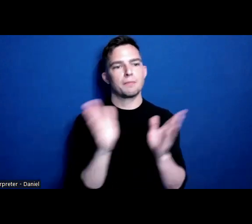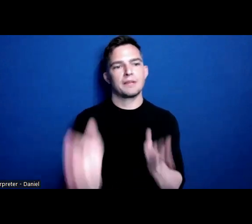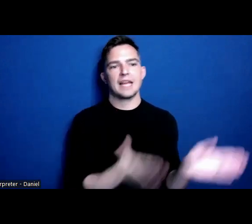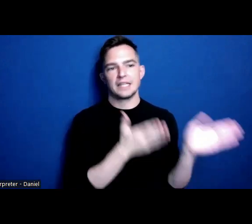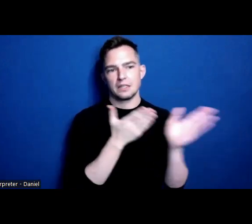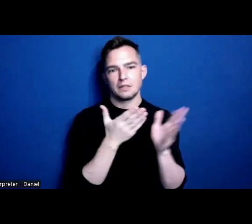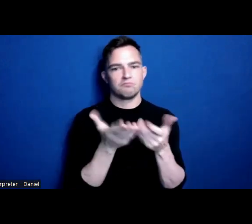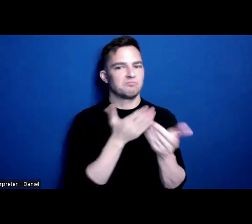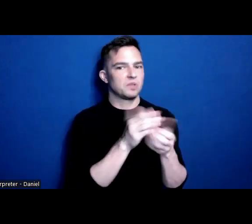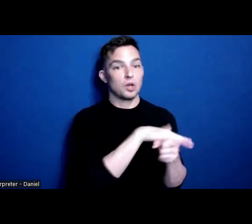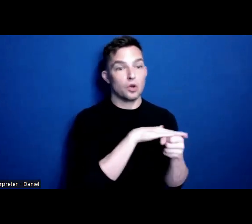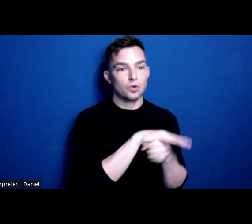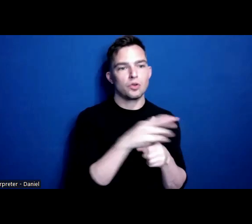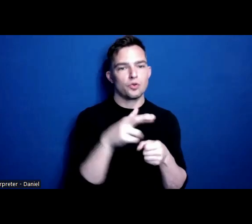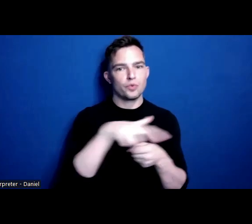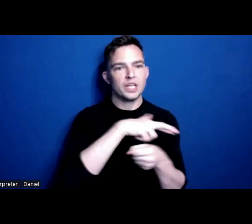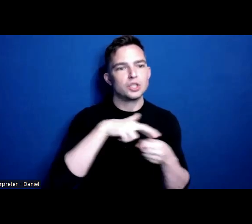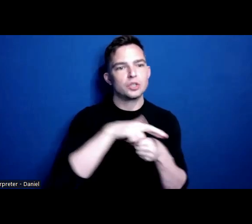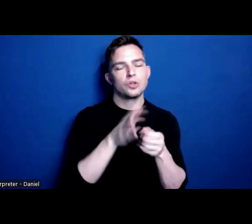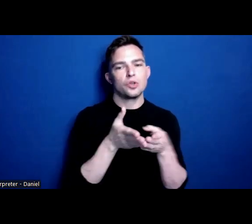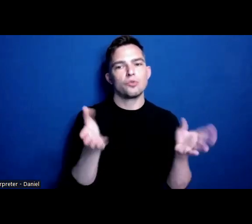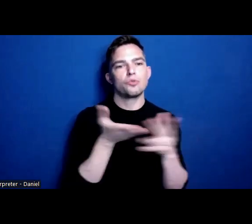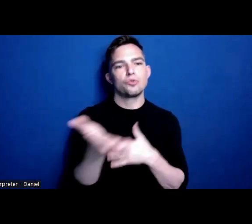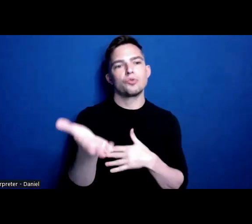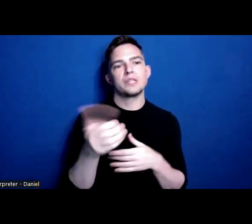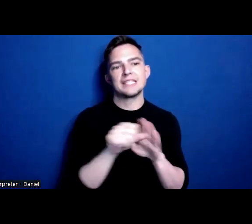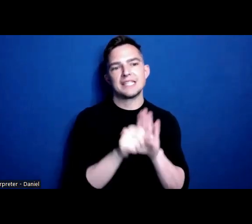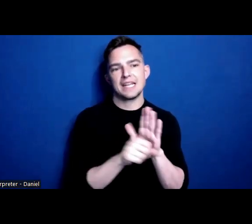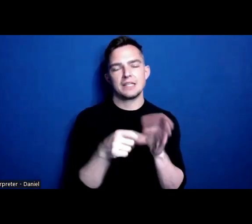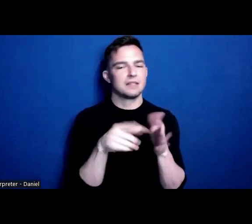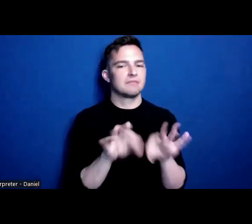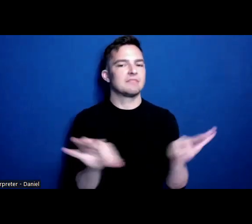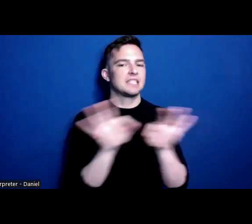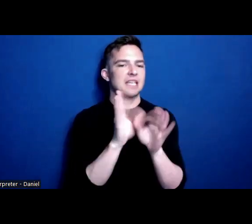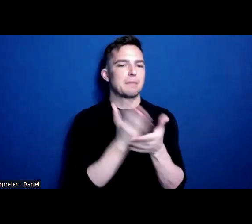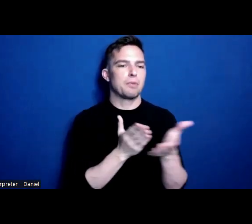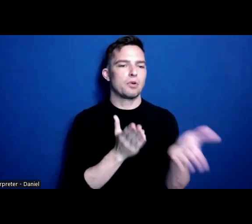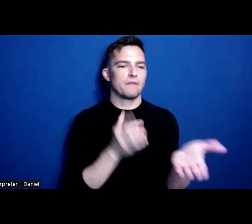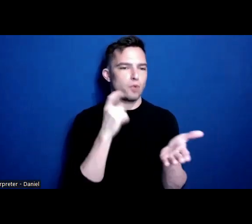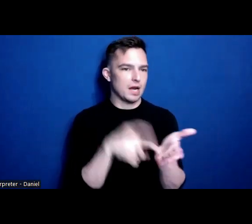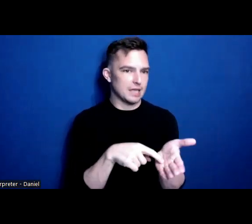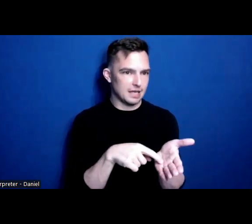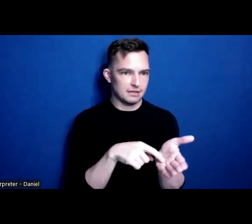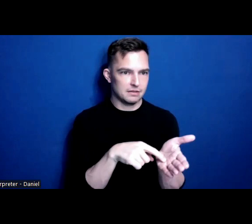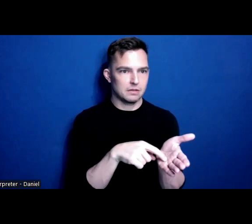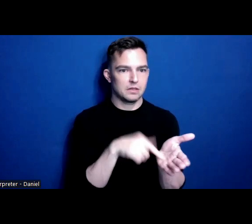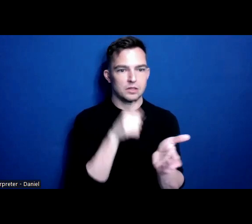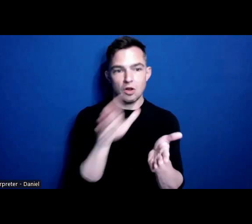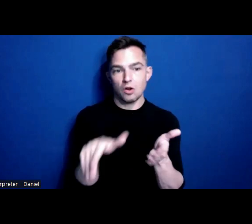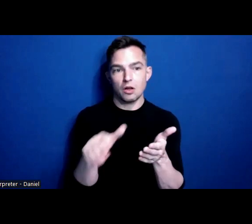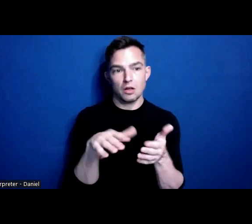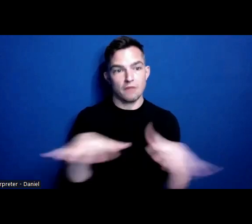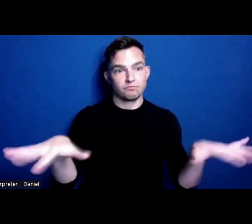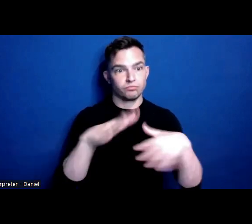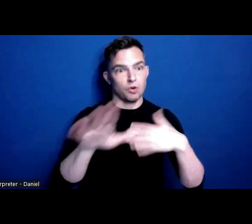if it's regional, or if it's throughout the state. So this key component about recognizing that not all communities have